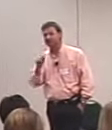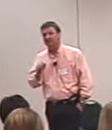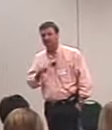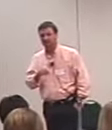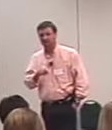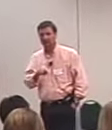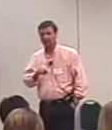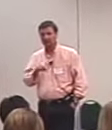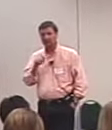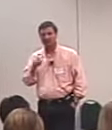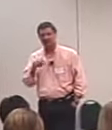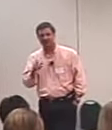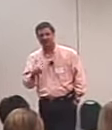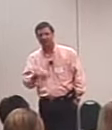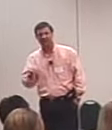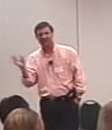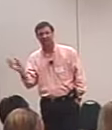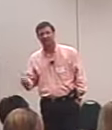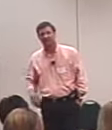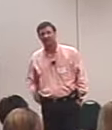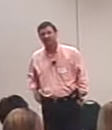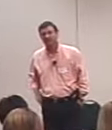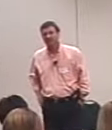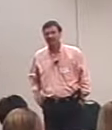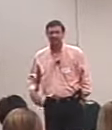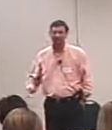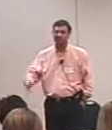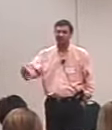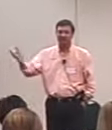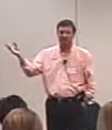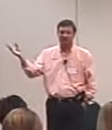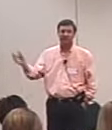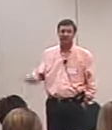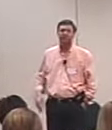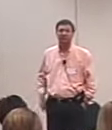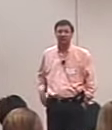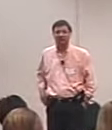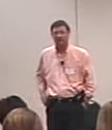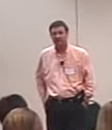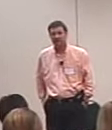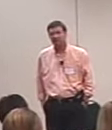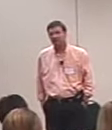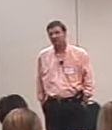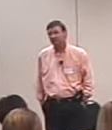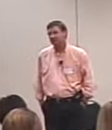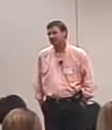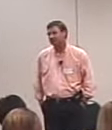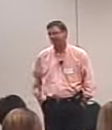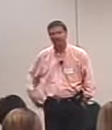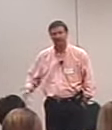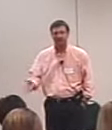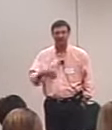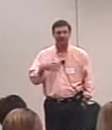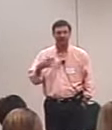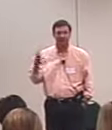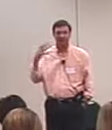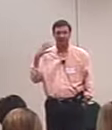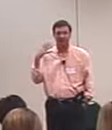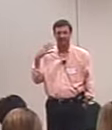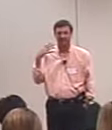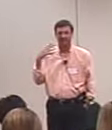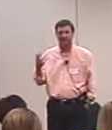do something related to academics, then it's not a problem. I mean, if I said, would you run this to the office for me, she would. If I said, would you do, it's when